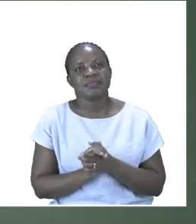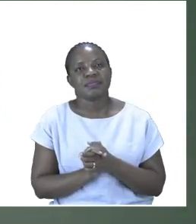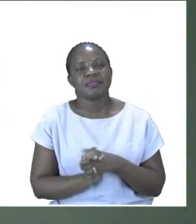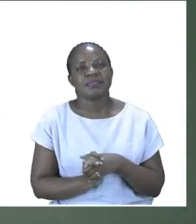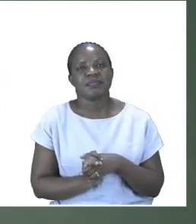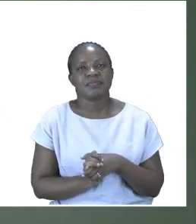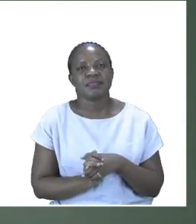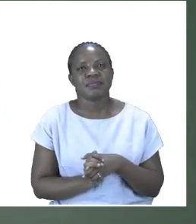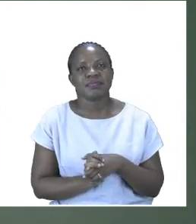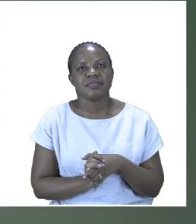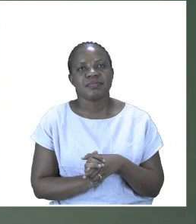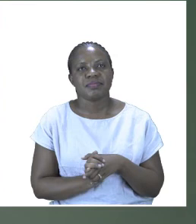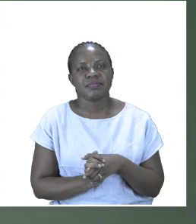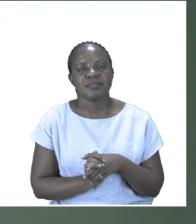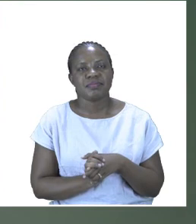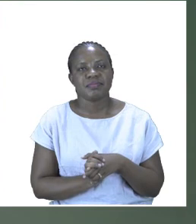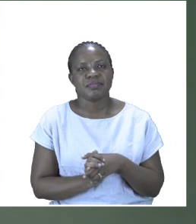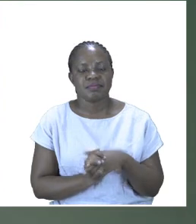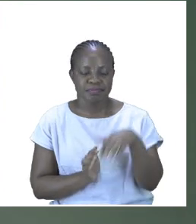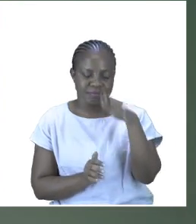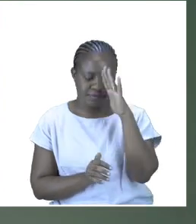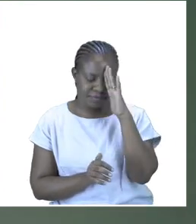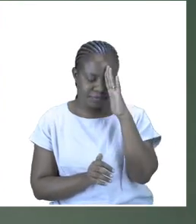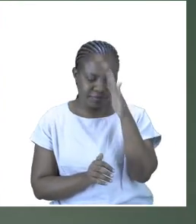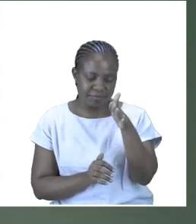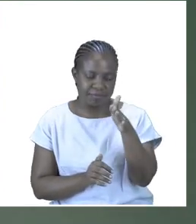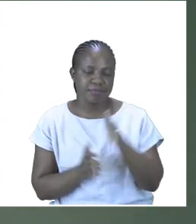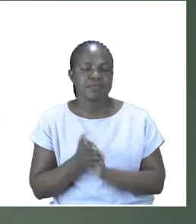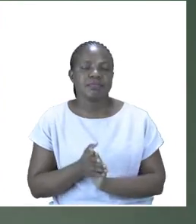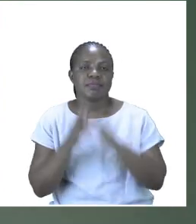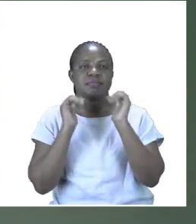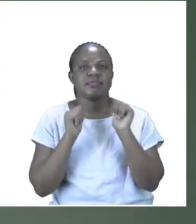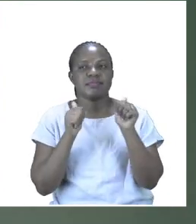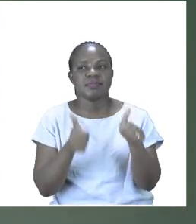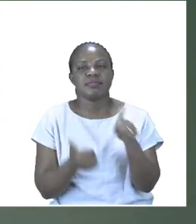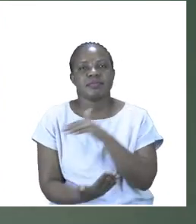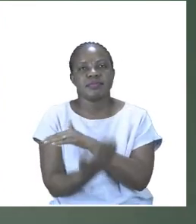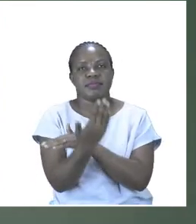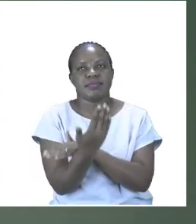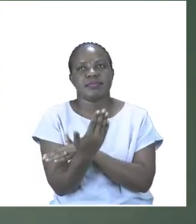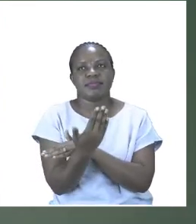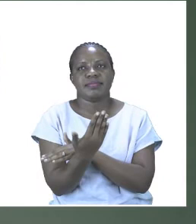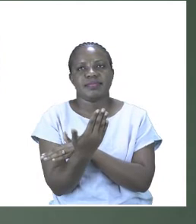hello. And then others you can say good morning. And lastly, after